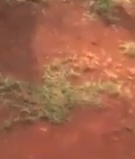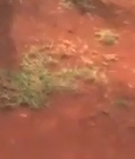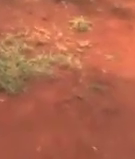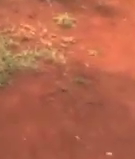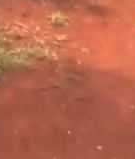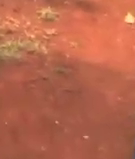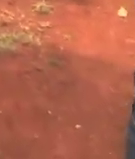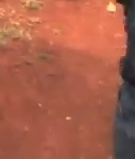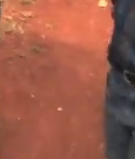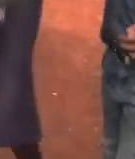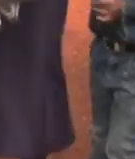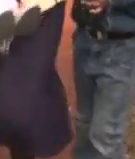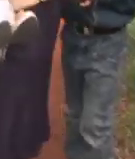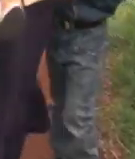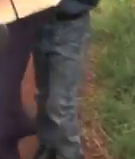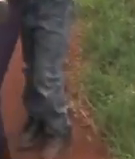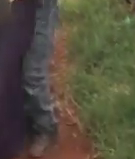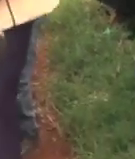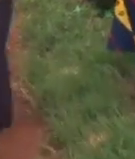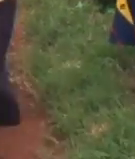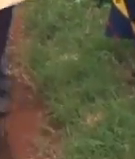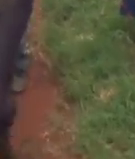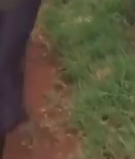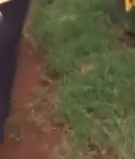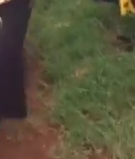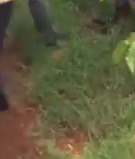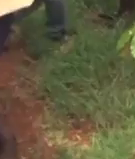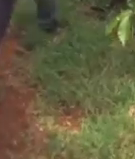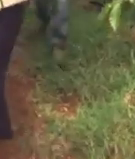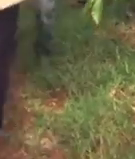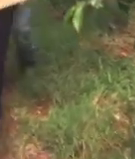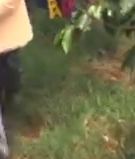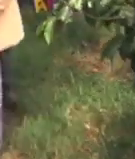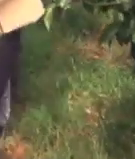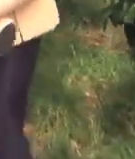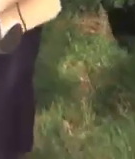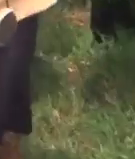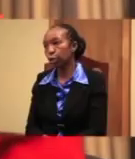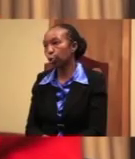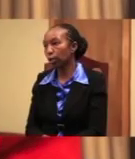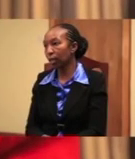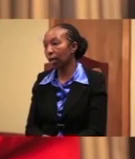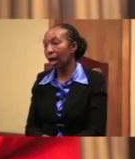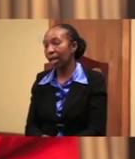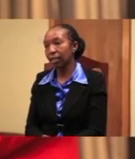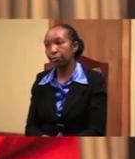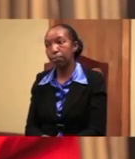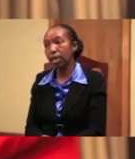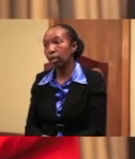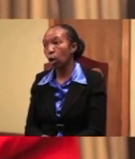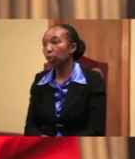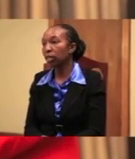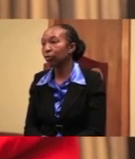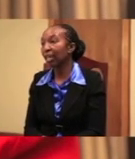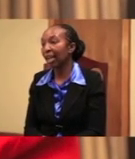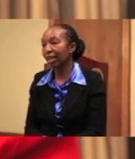their own. And also, sometimes we work together as a family. We interact together as a